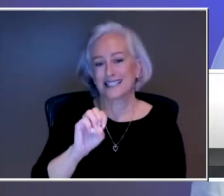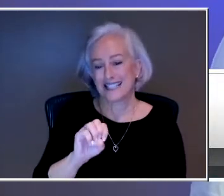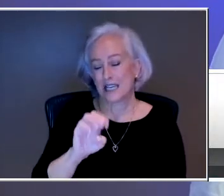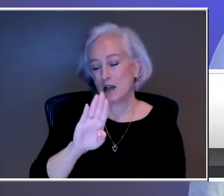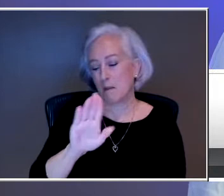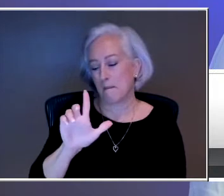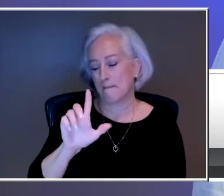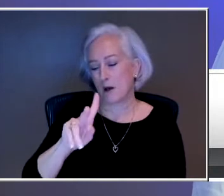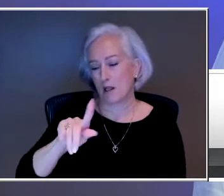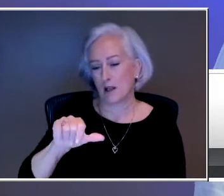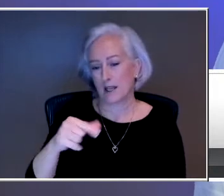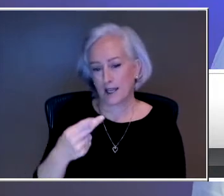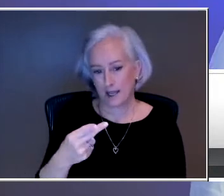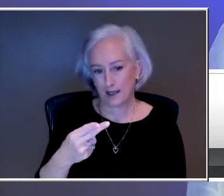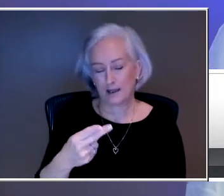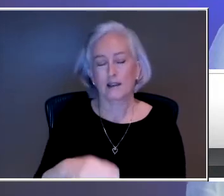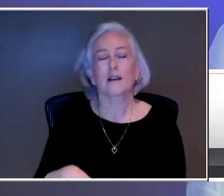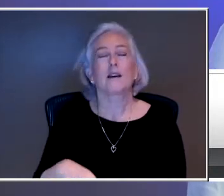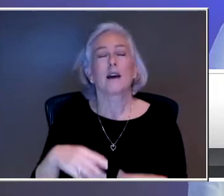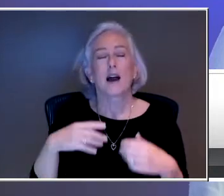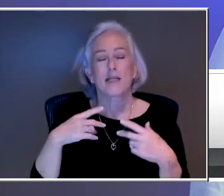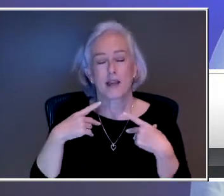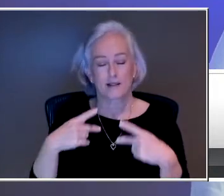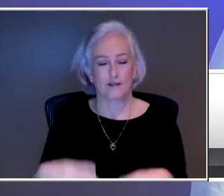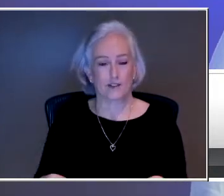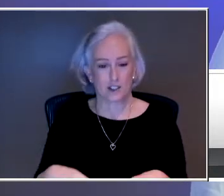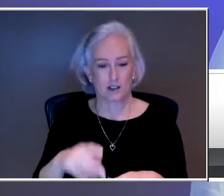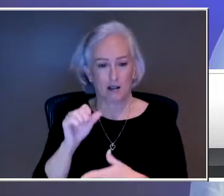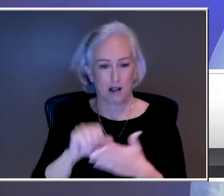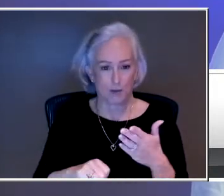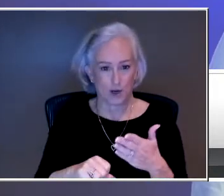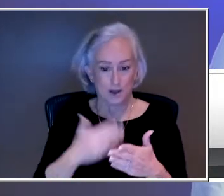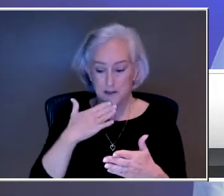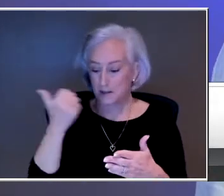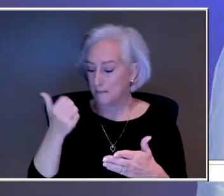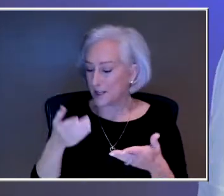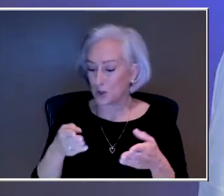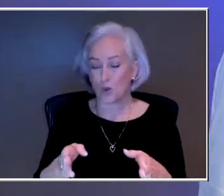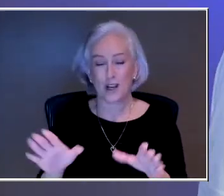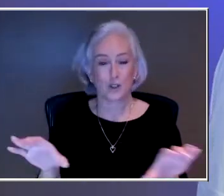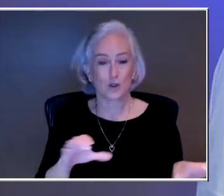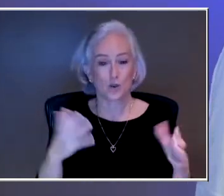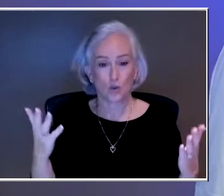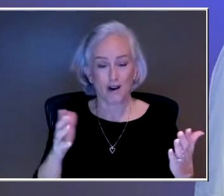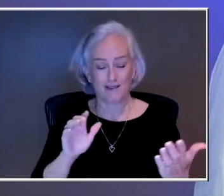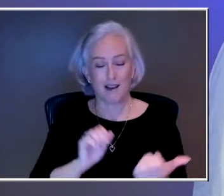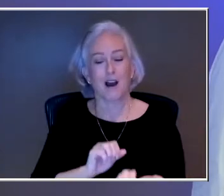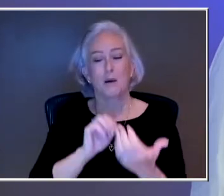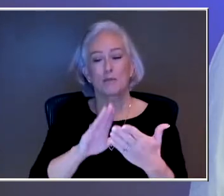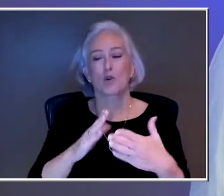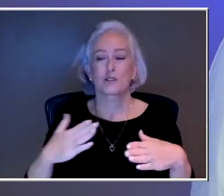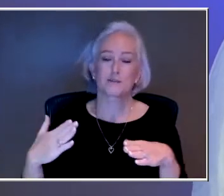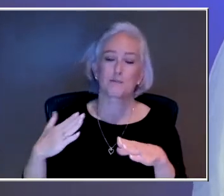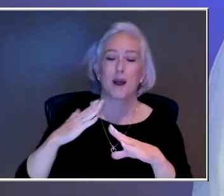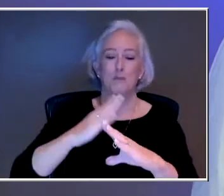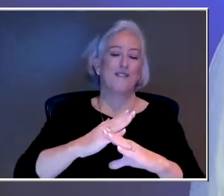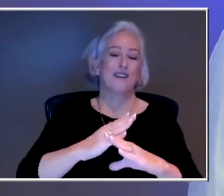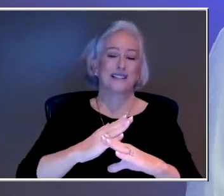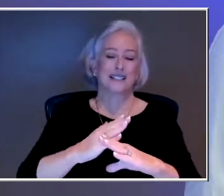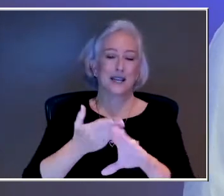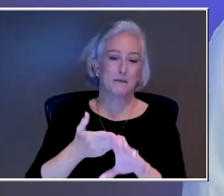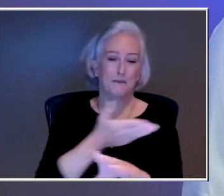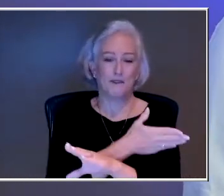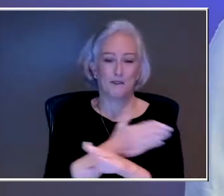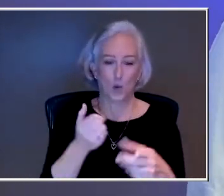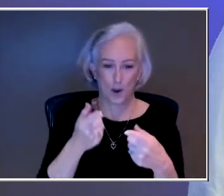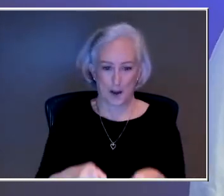Kilgore mentioned, by far the best way to deal with lymphedema is to try to prevent it, though. Absolutely. Those operations can help manage it, and they can